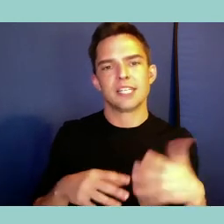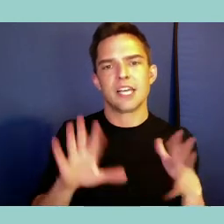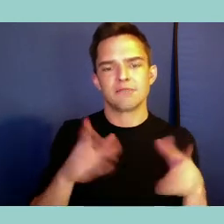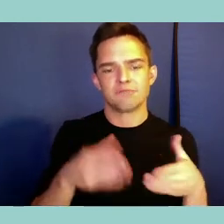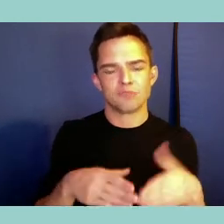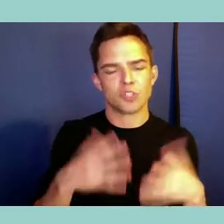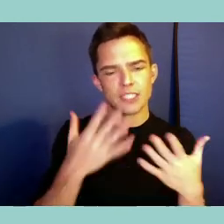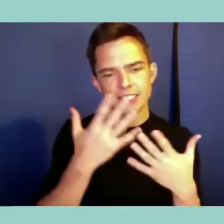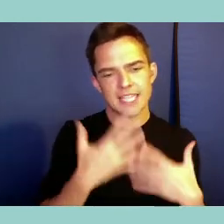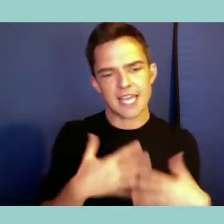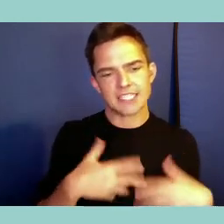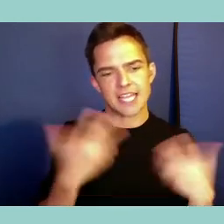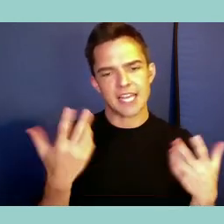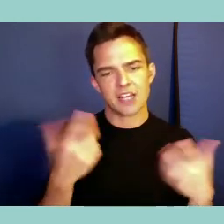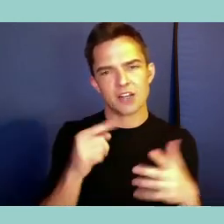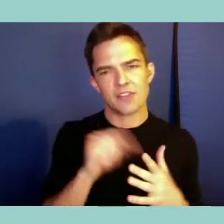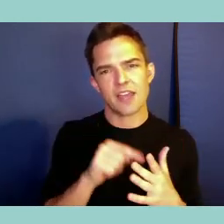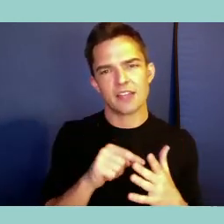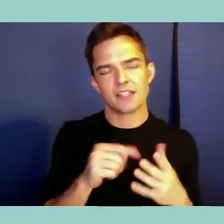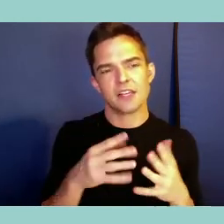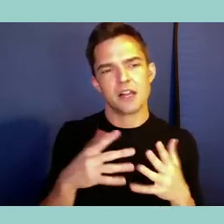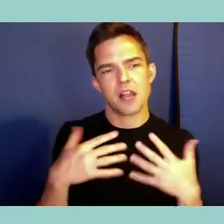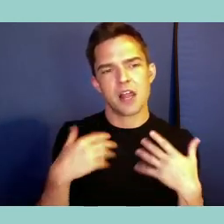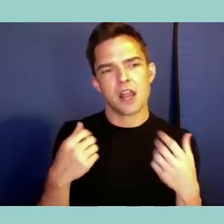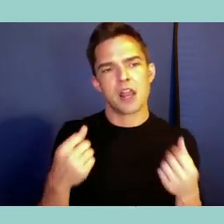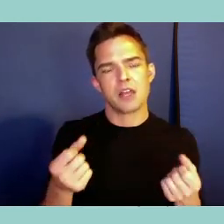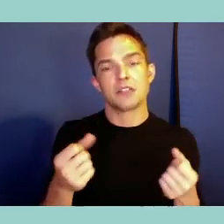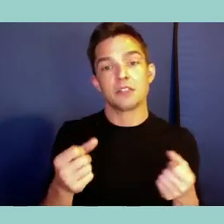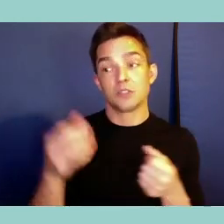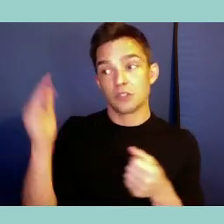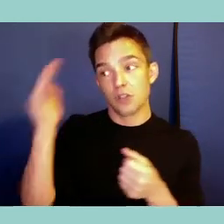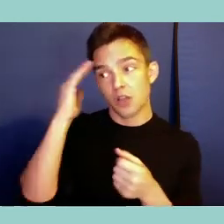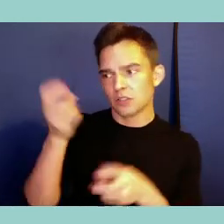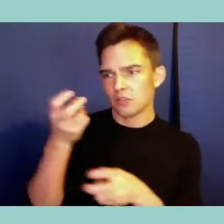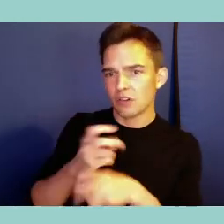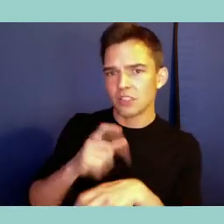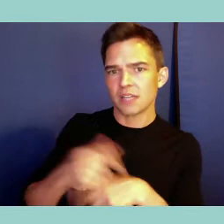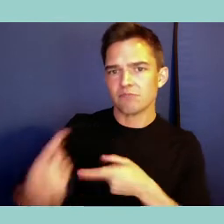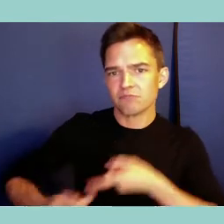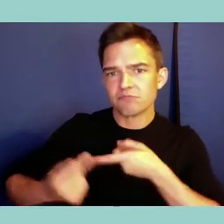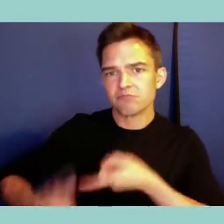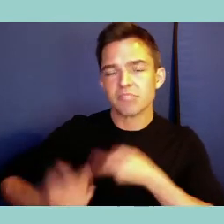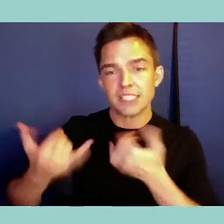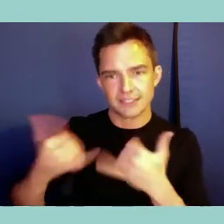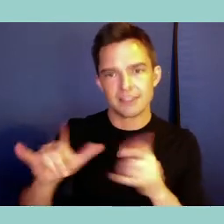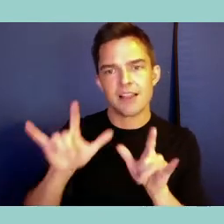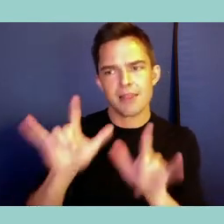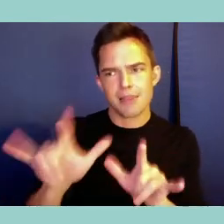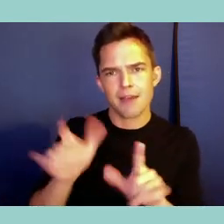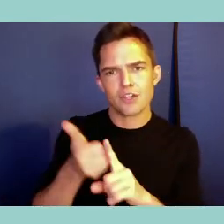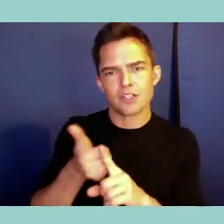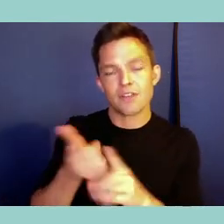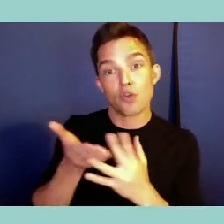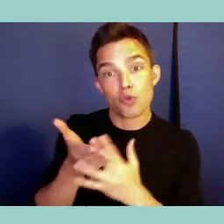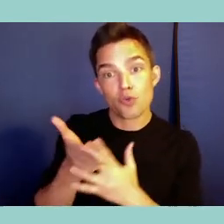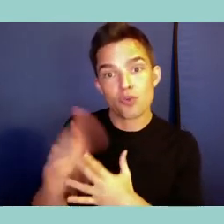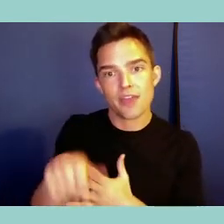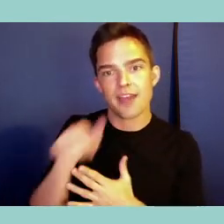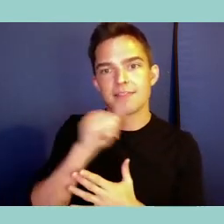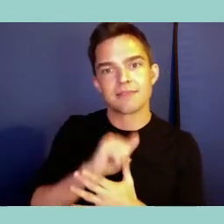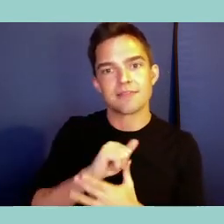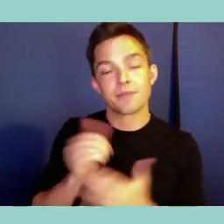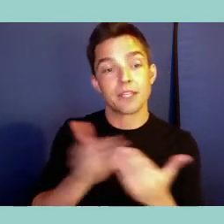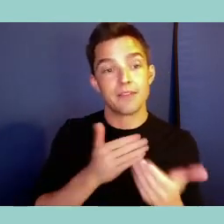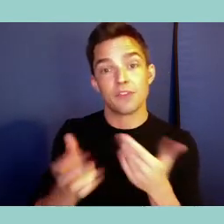Sing to your sadness and your anger. You can acknowledge when you're having a hard time and still love yourself through